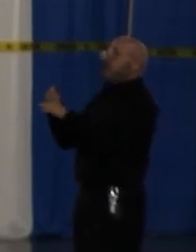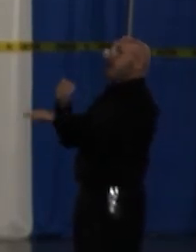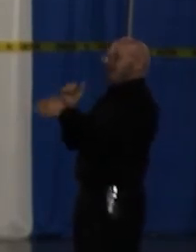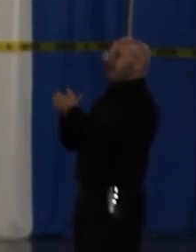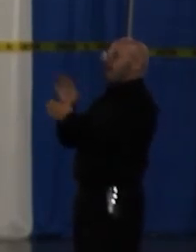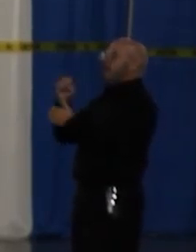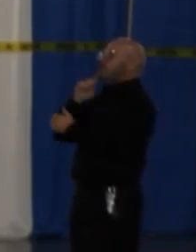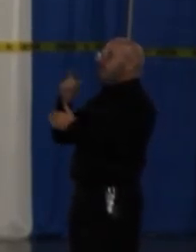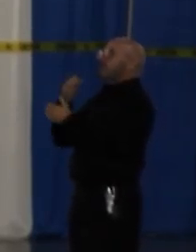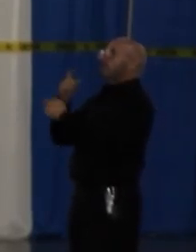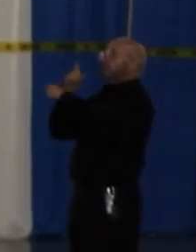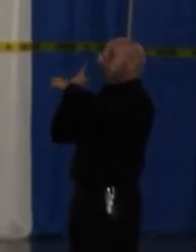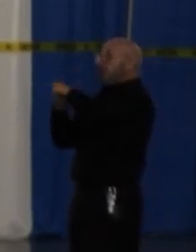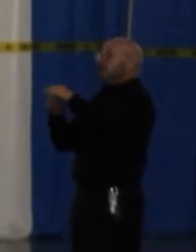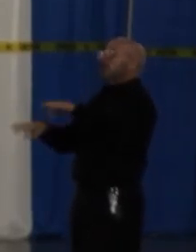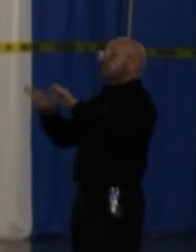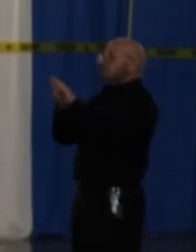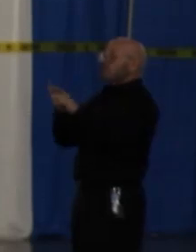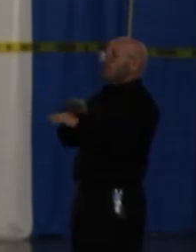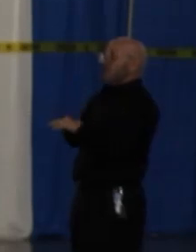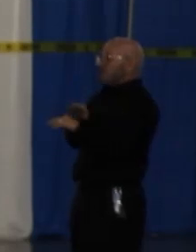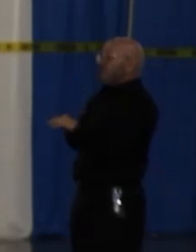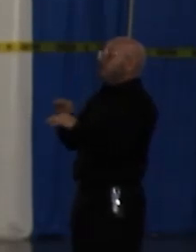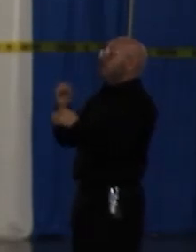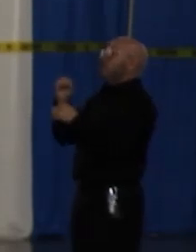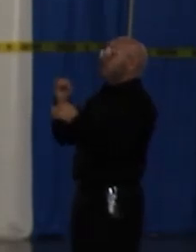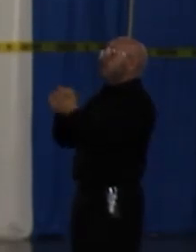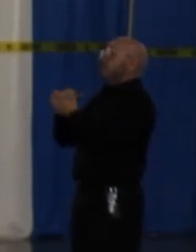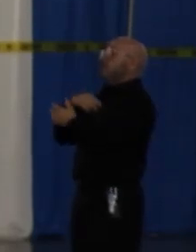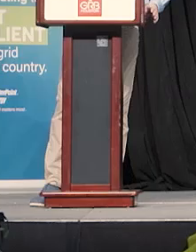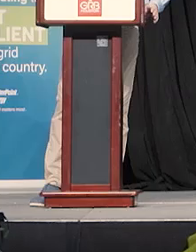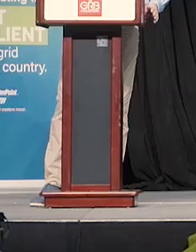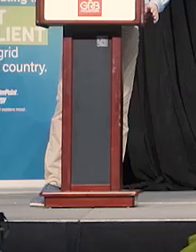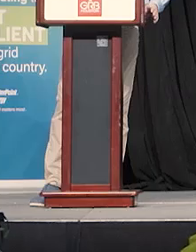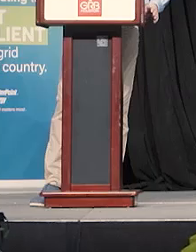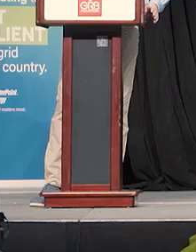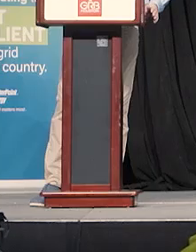plus to start highlighting this heat threat that we saw actually with Beryl as well.